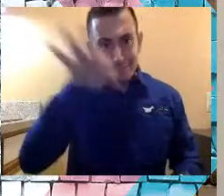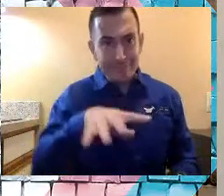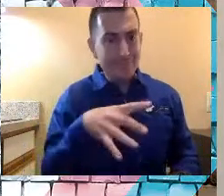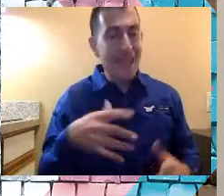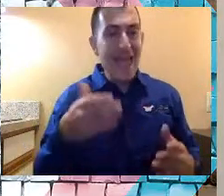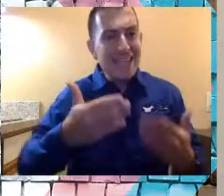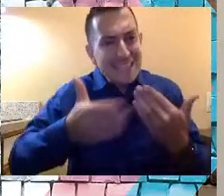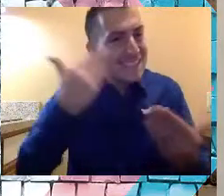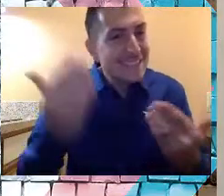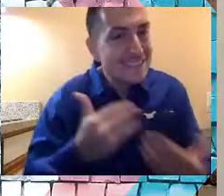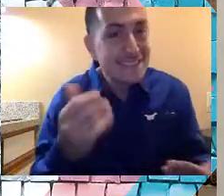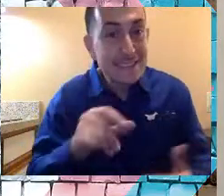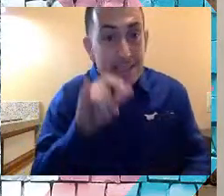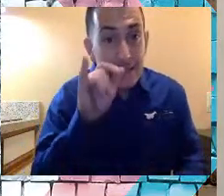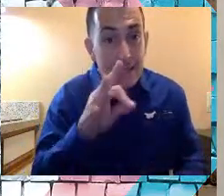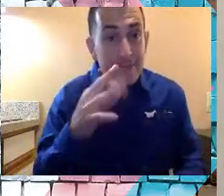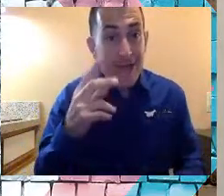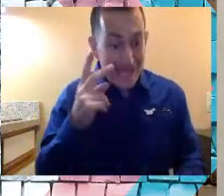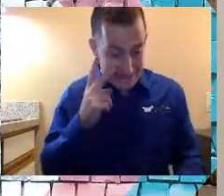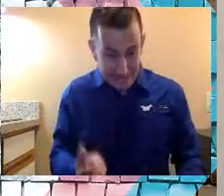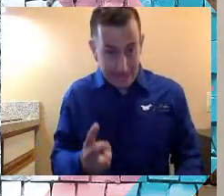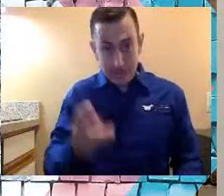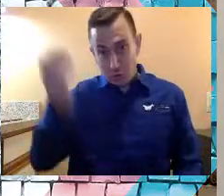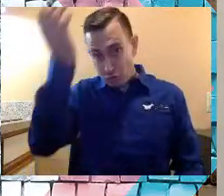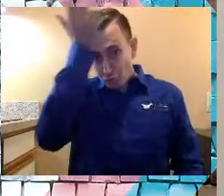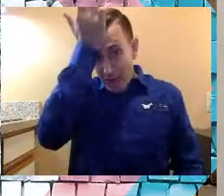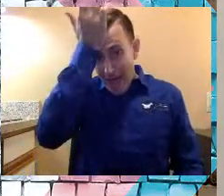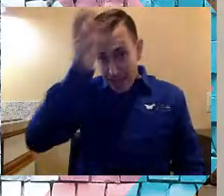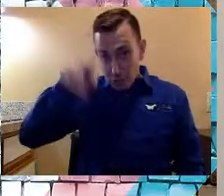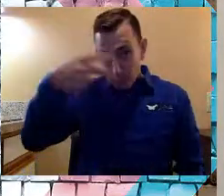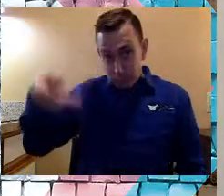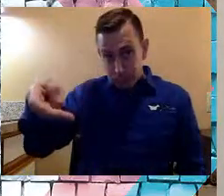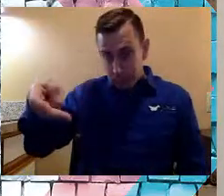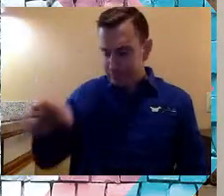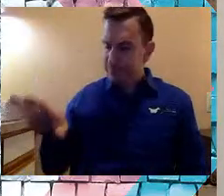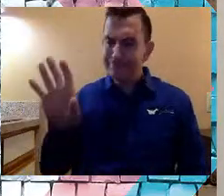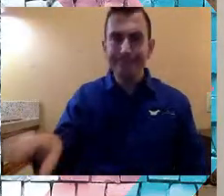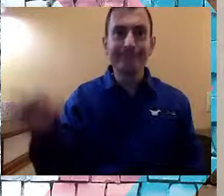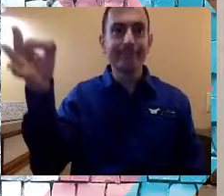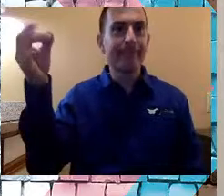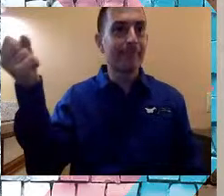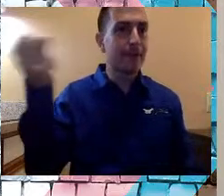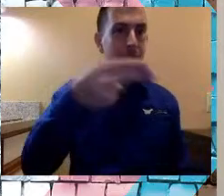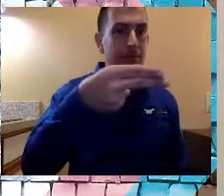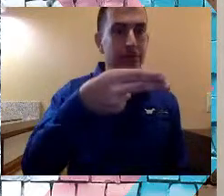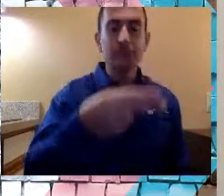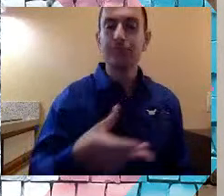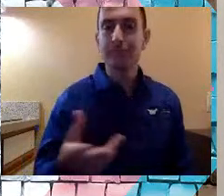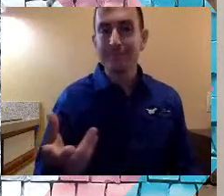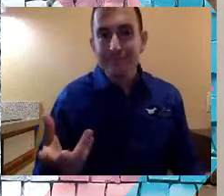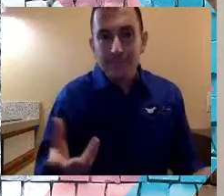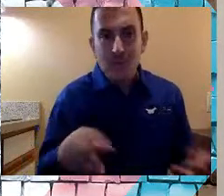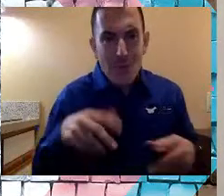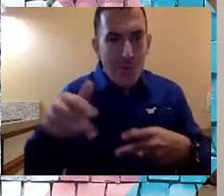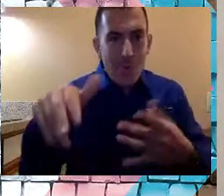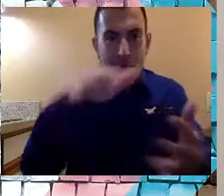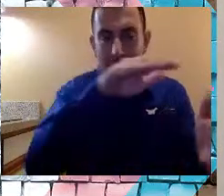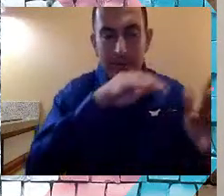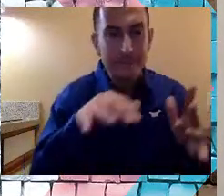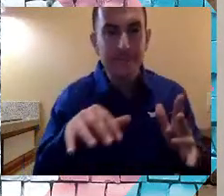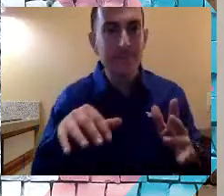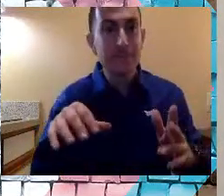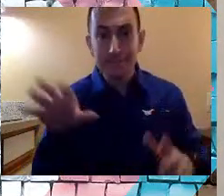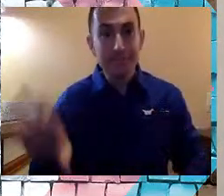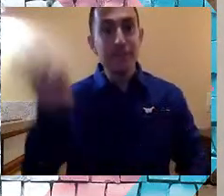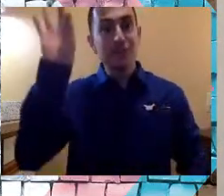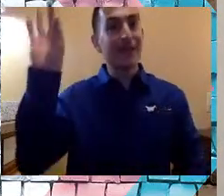this anytime I have the opportunity. Just if you see something, pick it up and throw it in the garbage can so it's not blowing around making the earth all